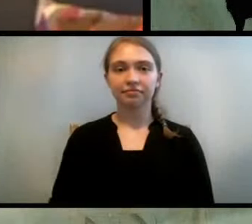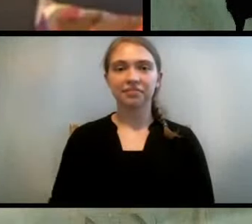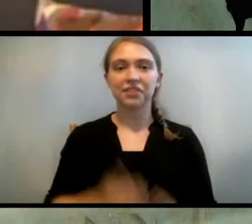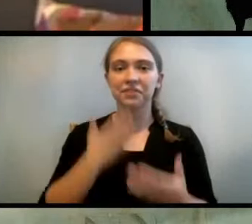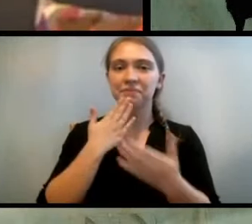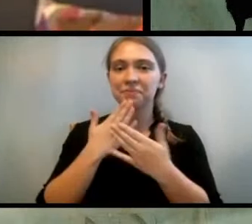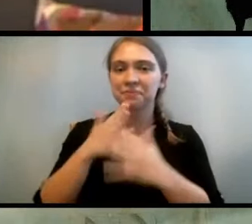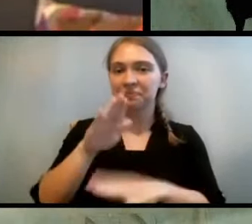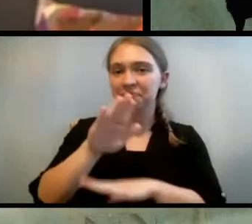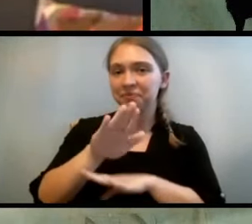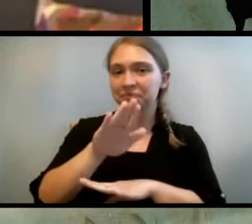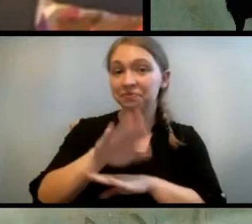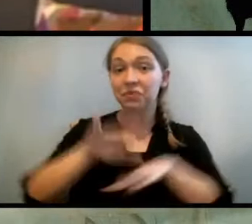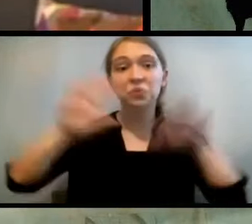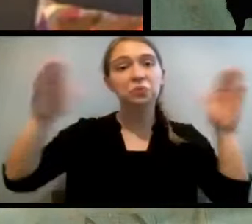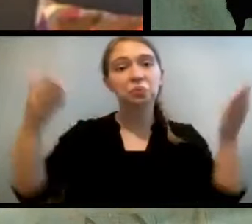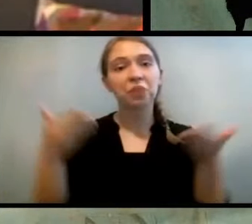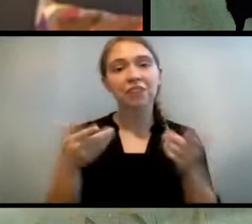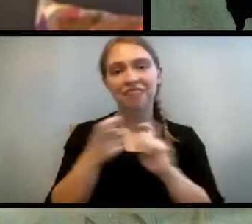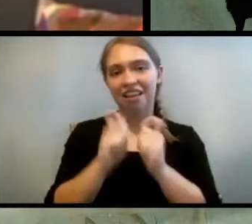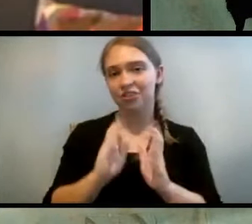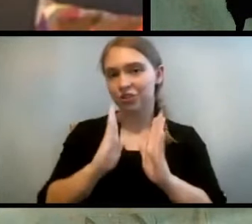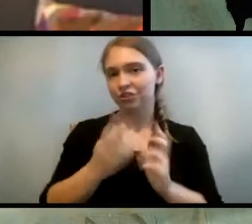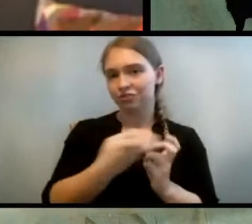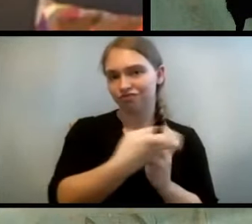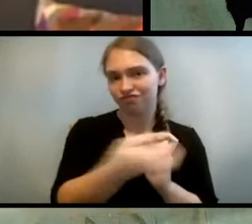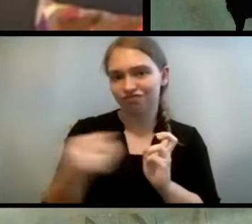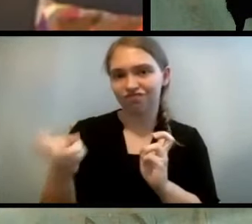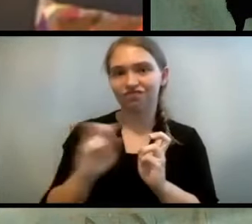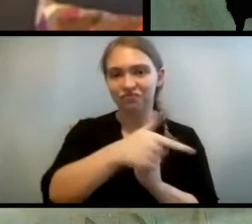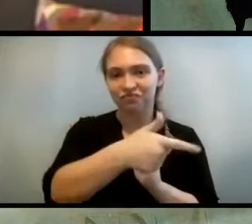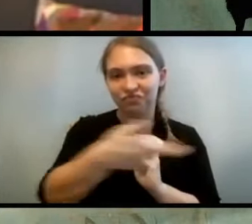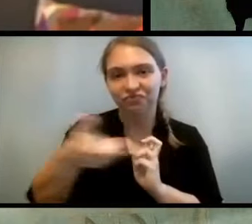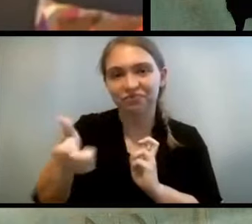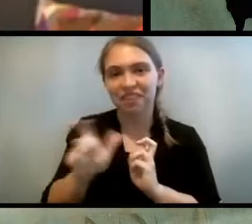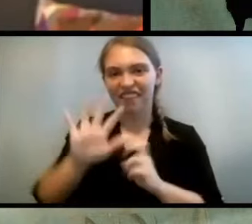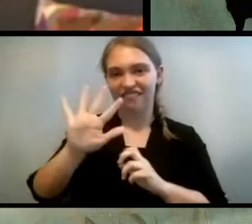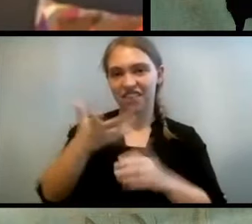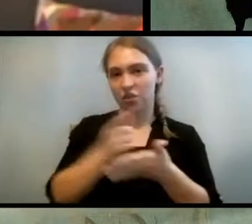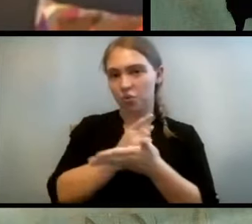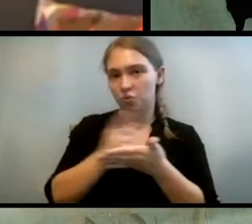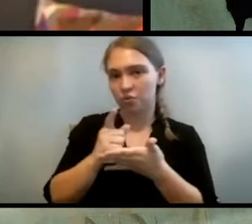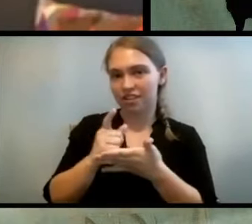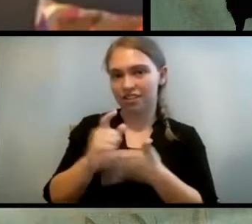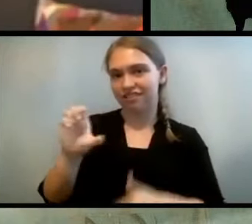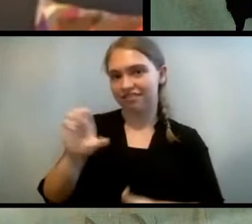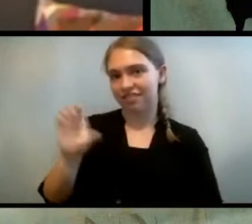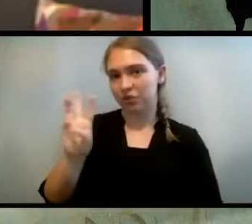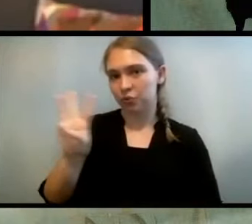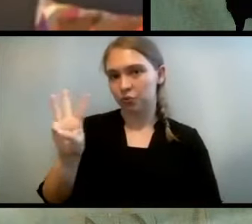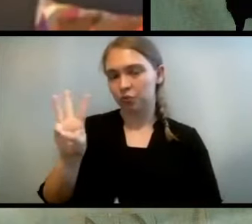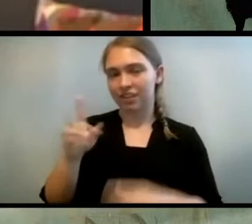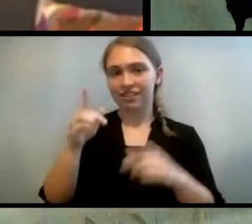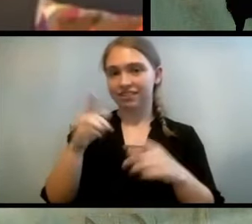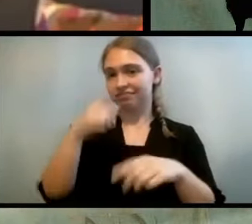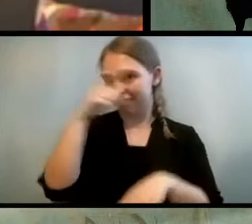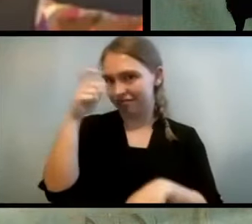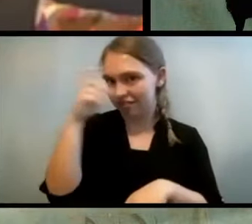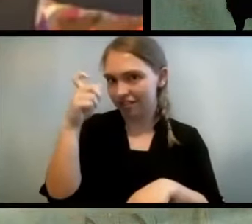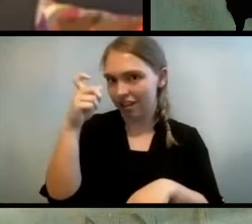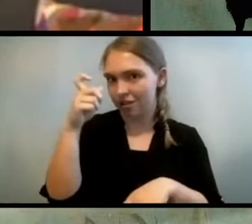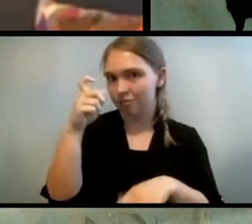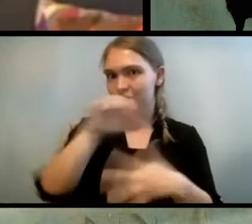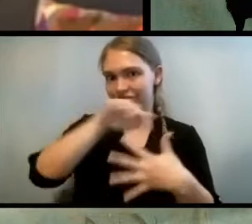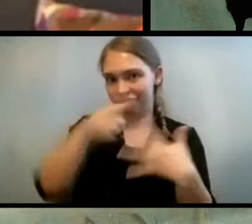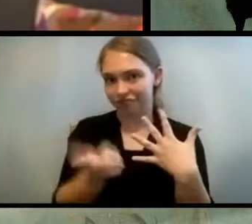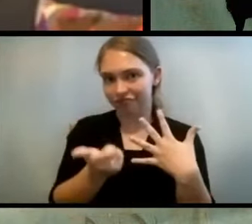Good evening, and welcome to the Editor's Roundtable and the fifth week of the Clarion West Virtual Summer Reading Series, hosted in partnership with the